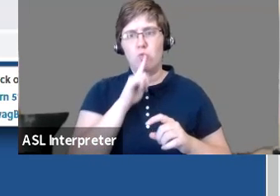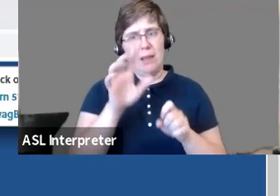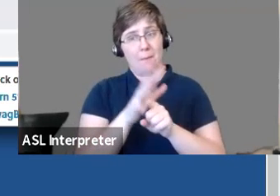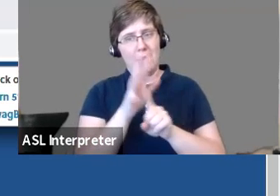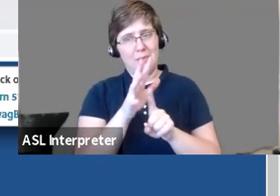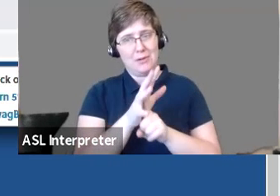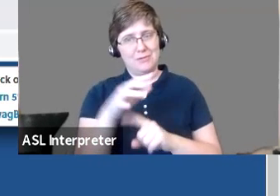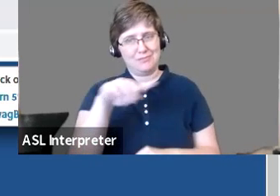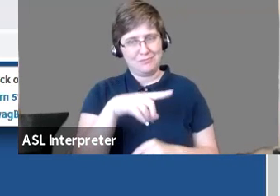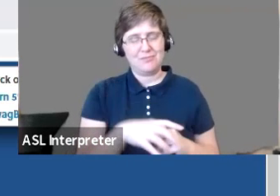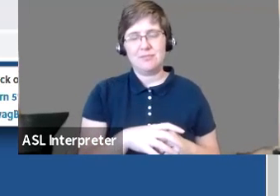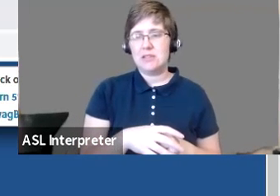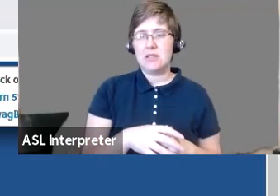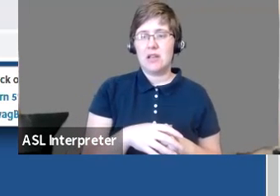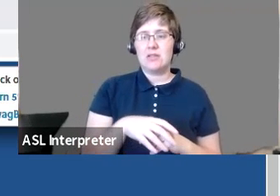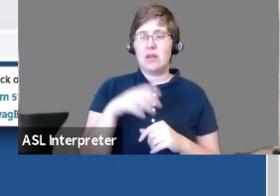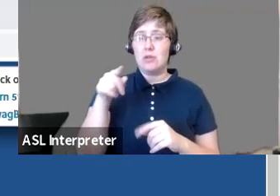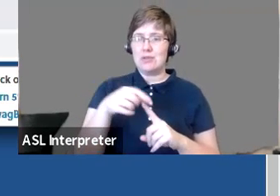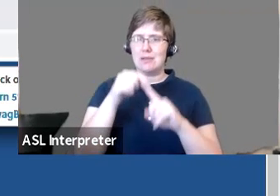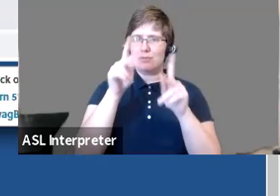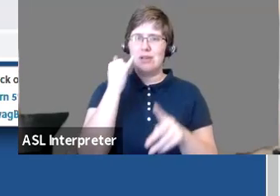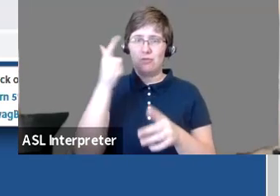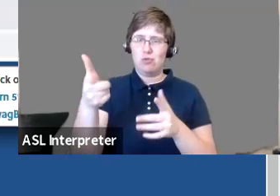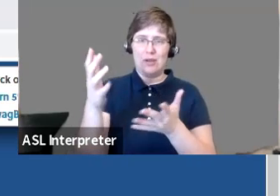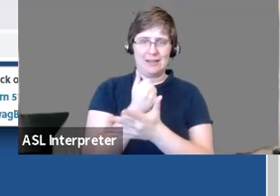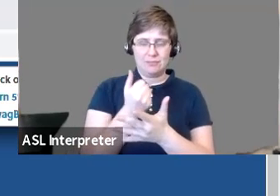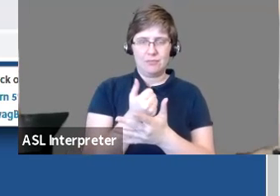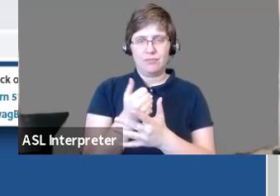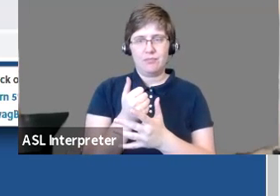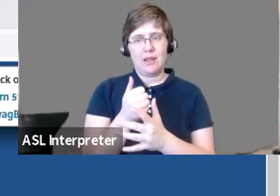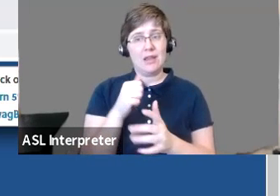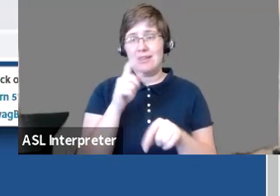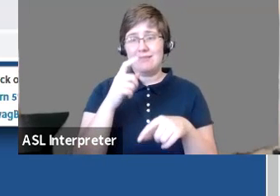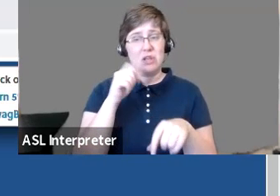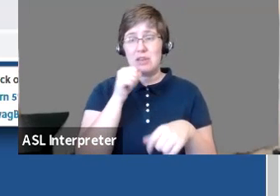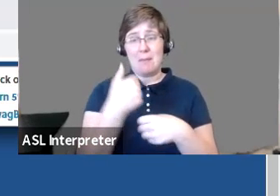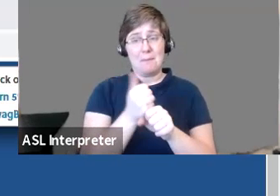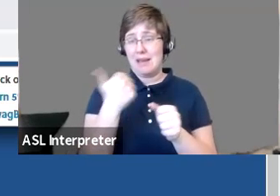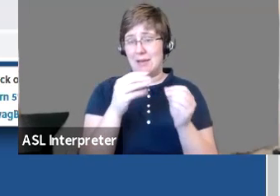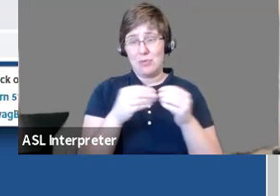So you're a special person if you end up getting one. They're no longer in print.